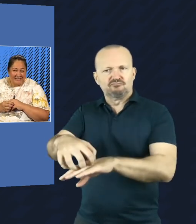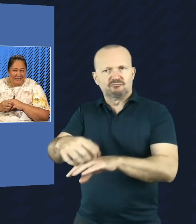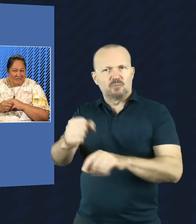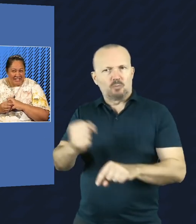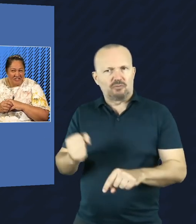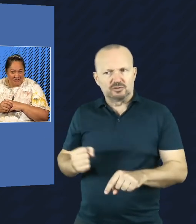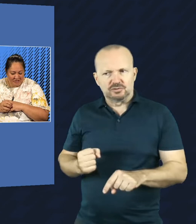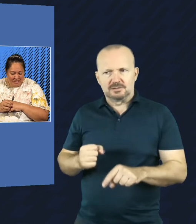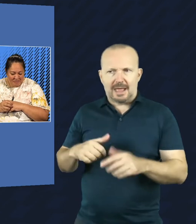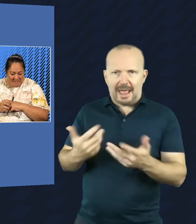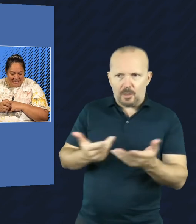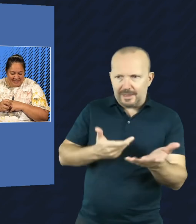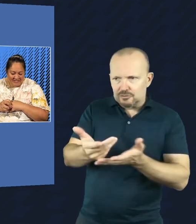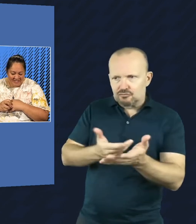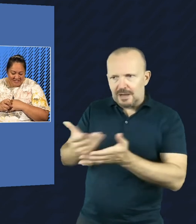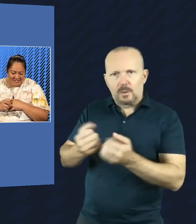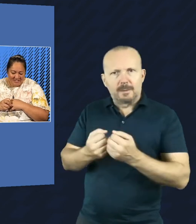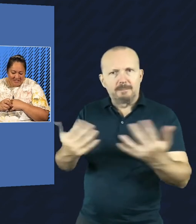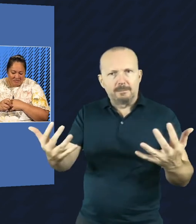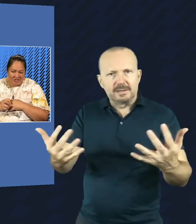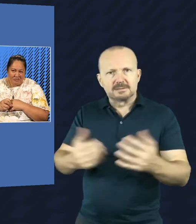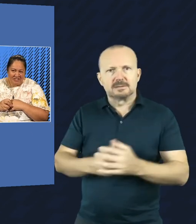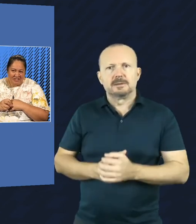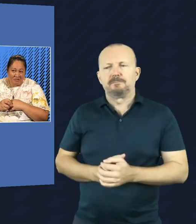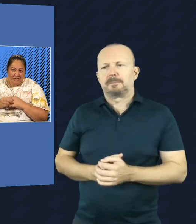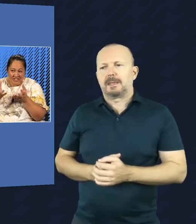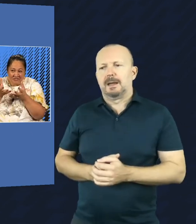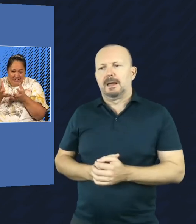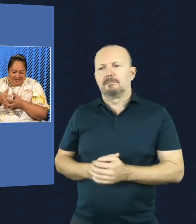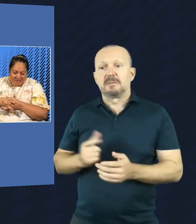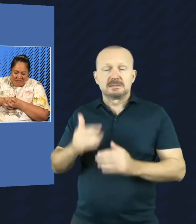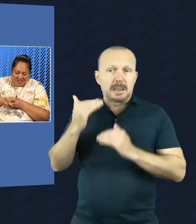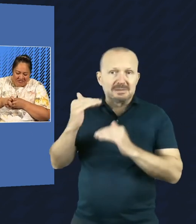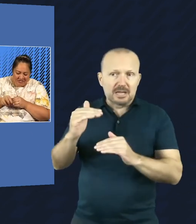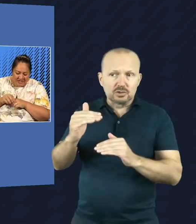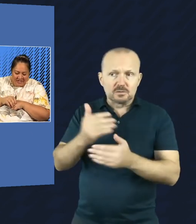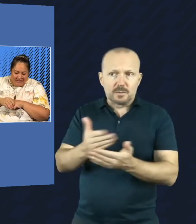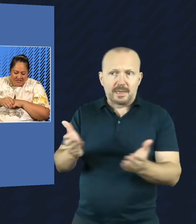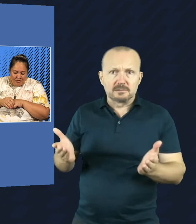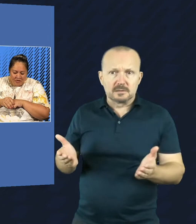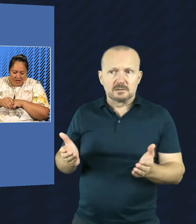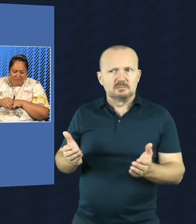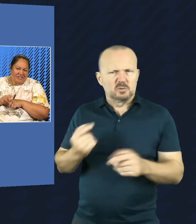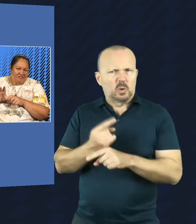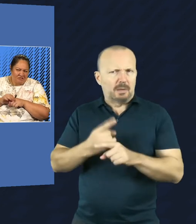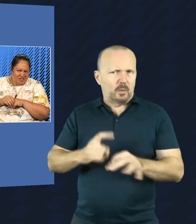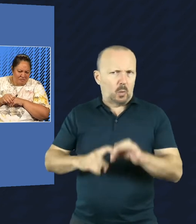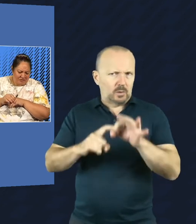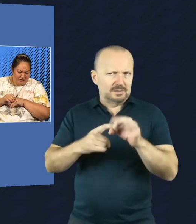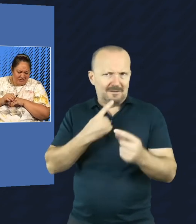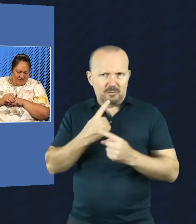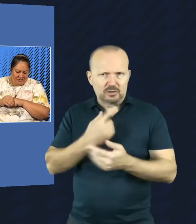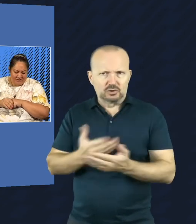are limitations with admin data, which speak to the quality of that information. But there are